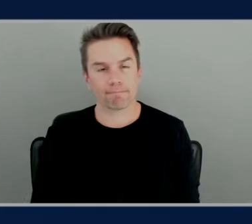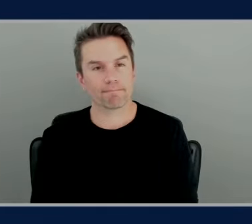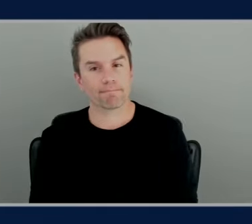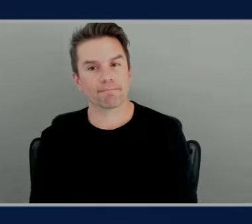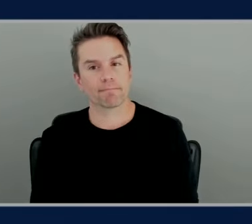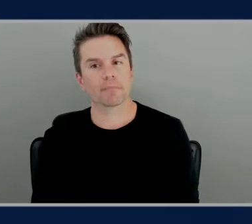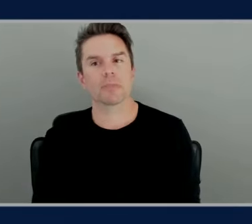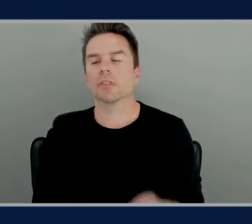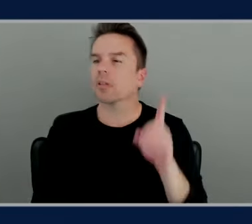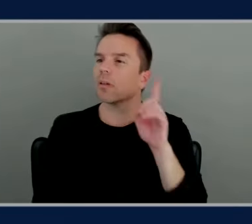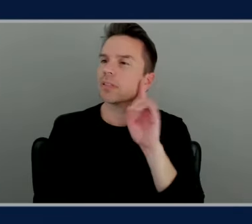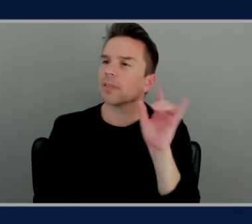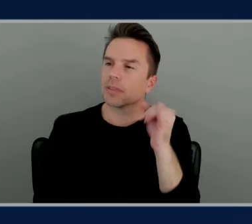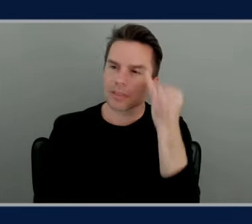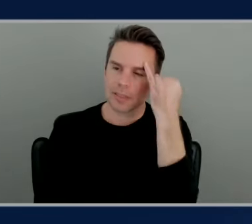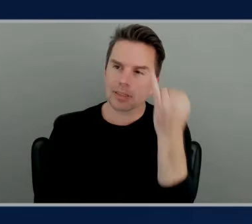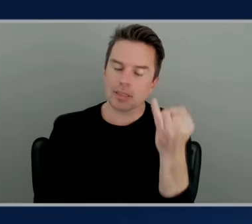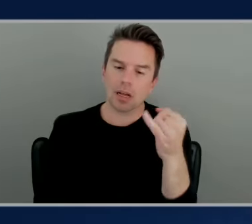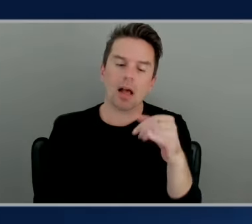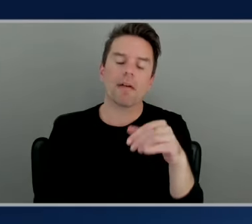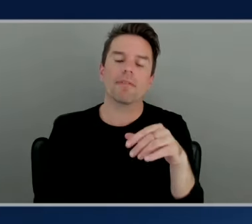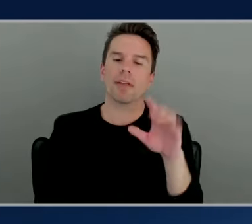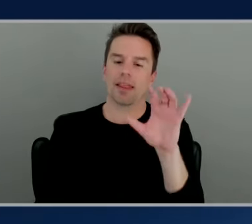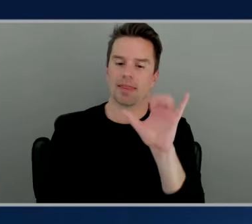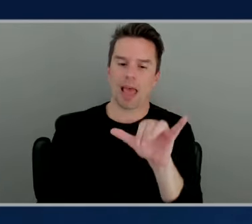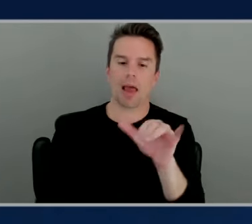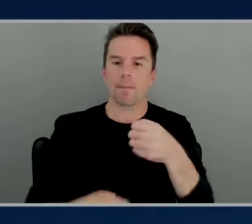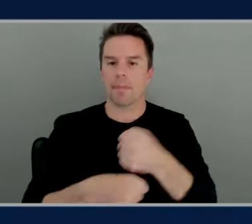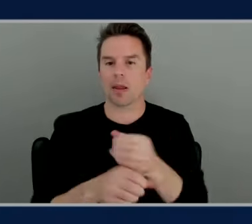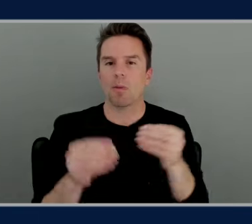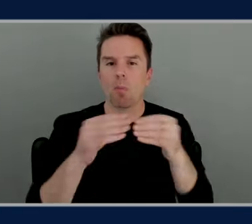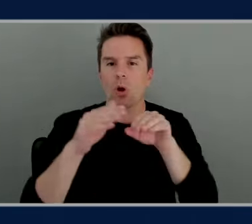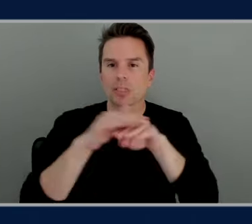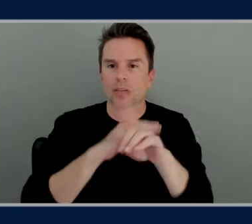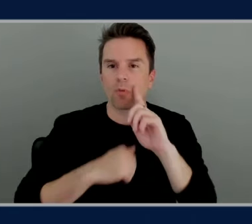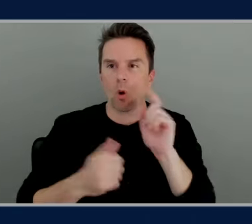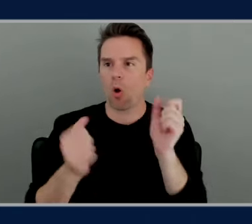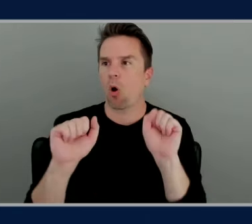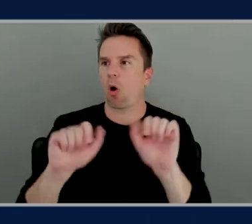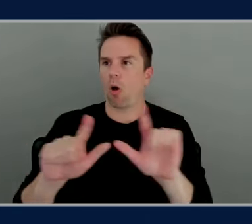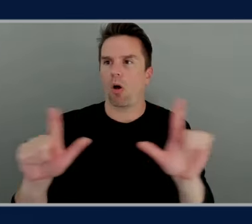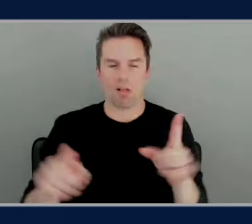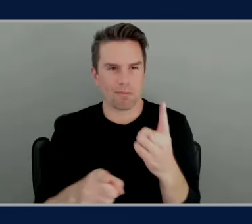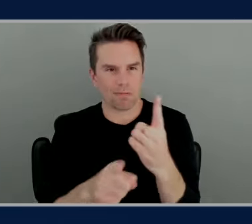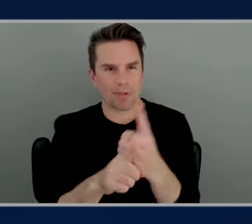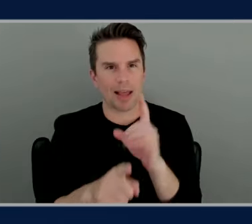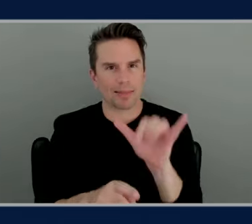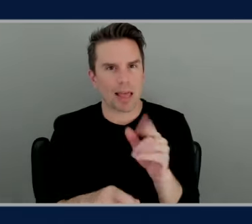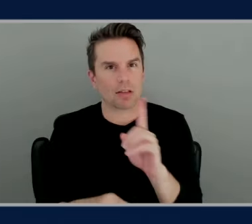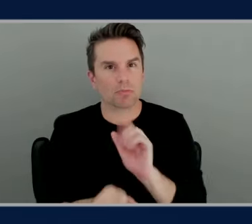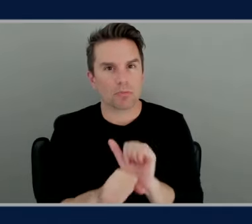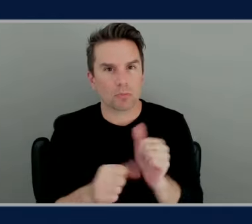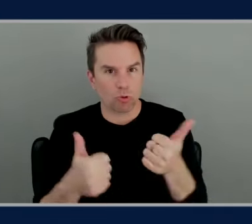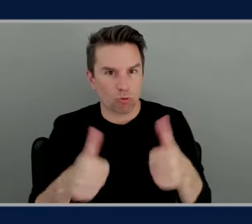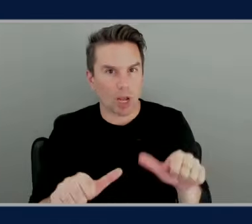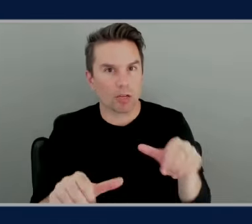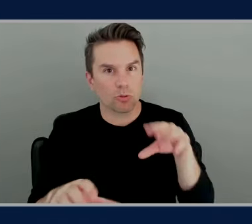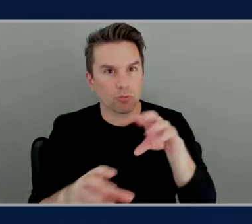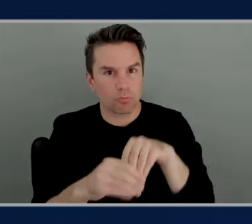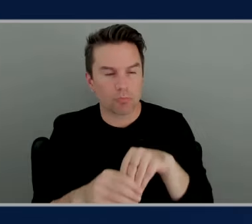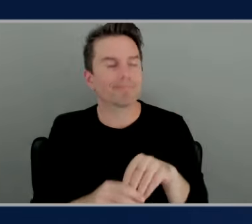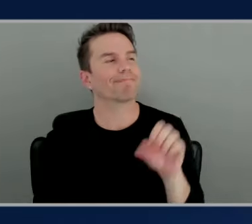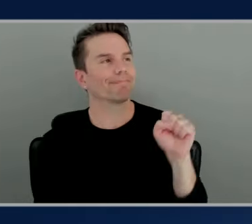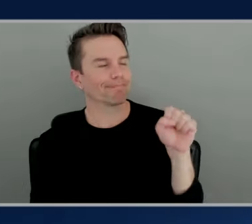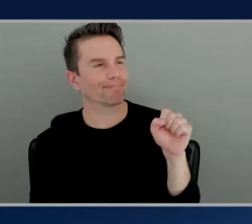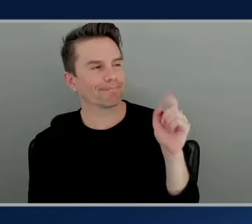of democratization of innovation is kind of where you're trying to play. Is that right? That's a big part of it. I mean, innovation is all